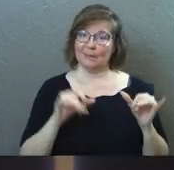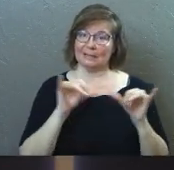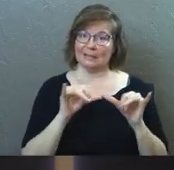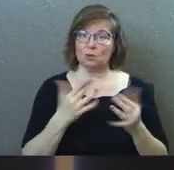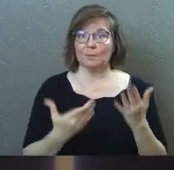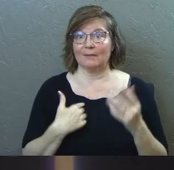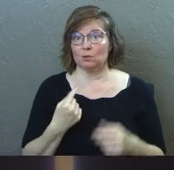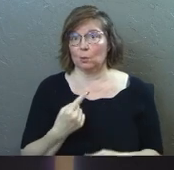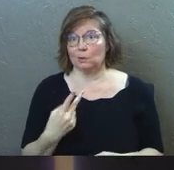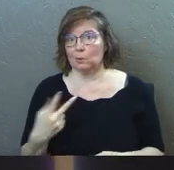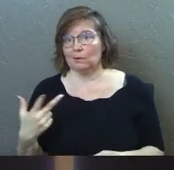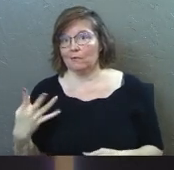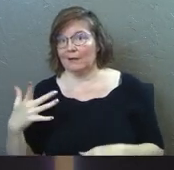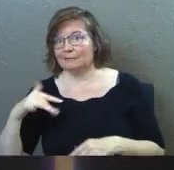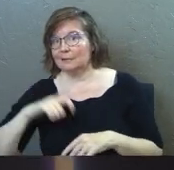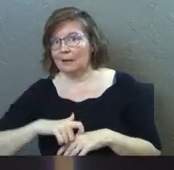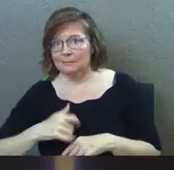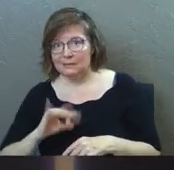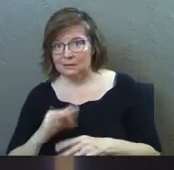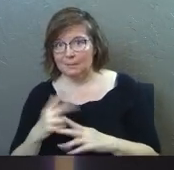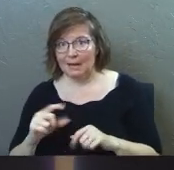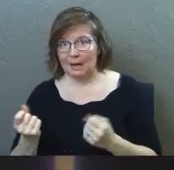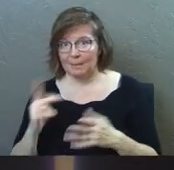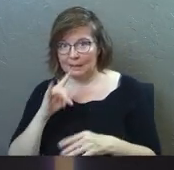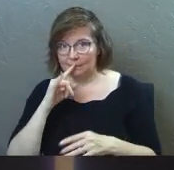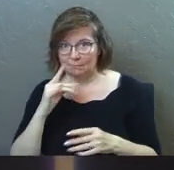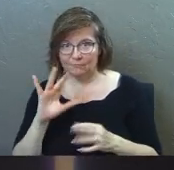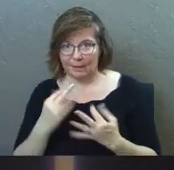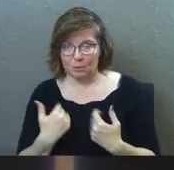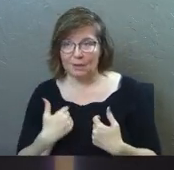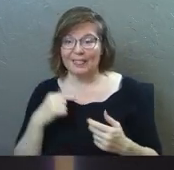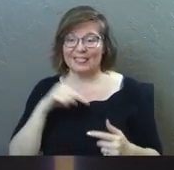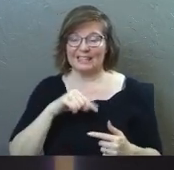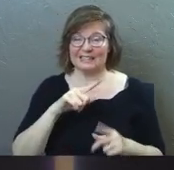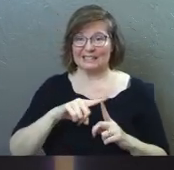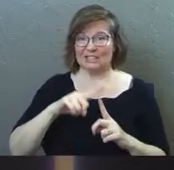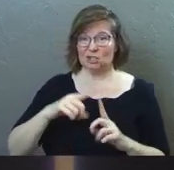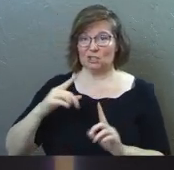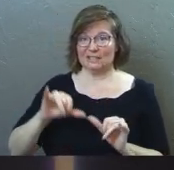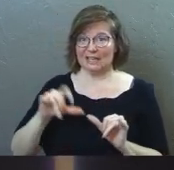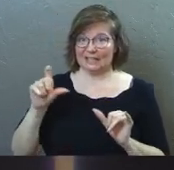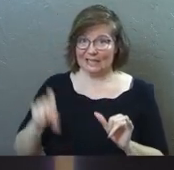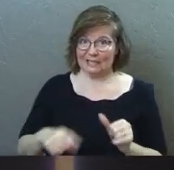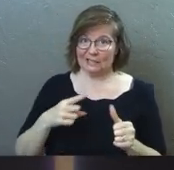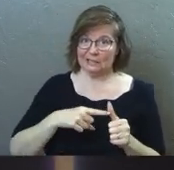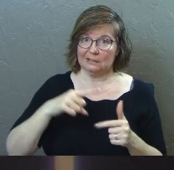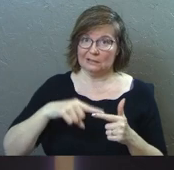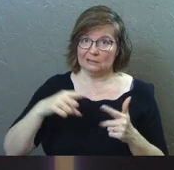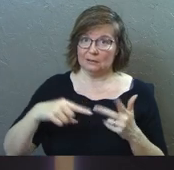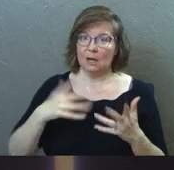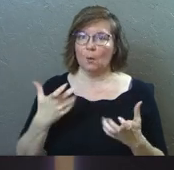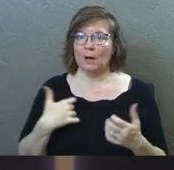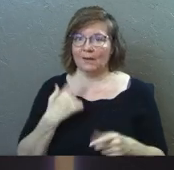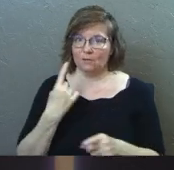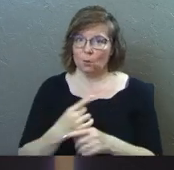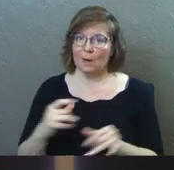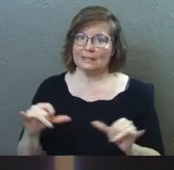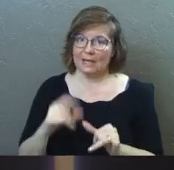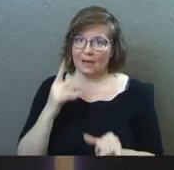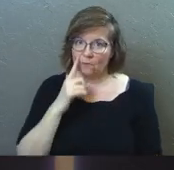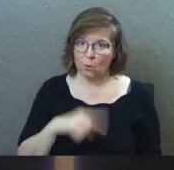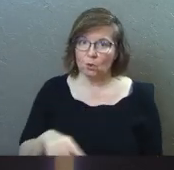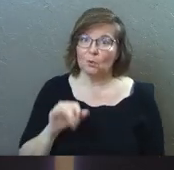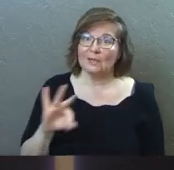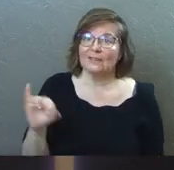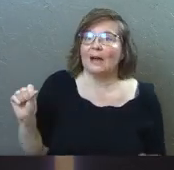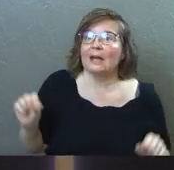to do this multiple times to get your family members in there, just say, this is the t-shirt size I need because I want to have the right sizes